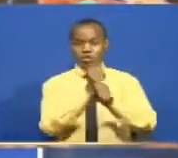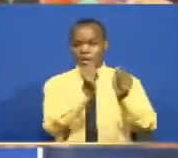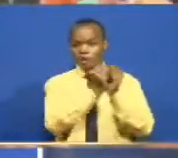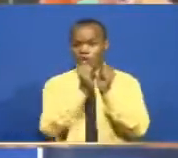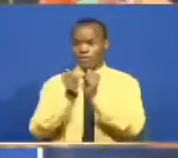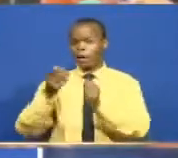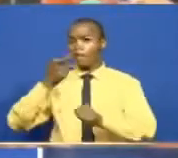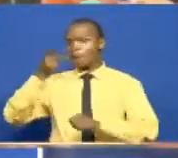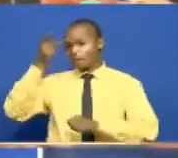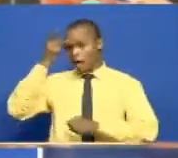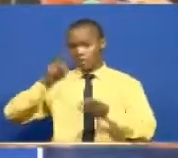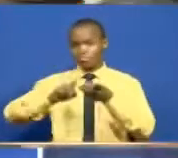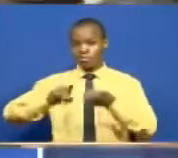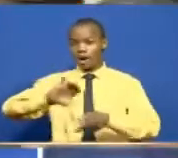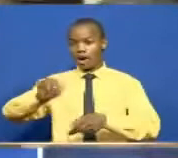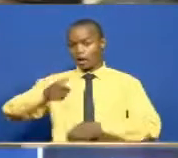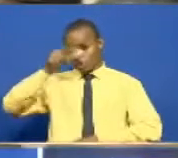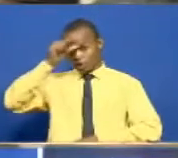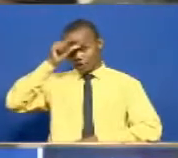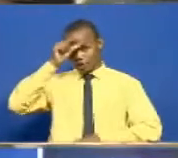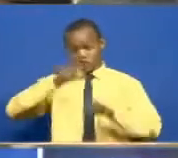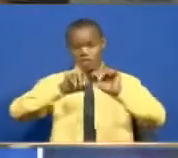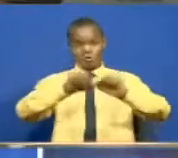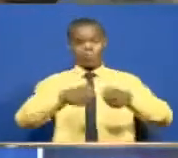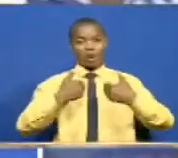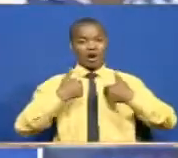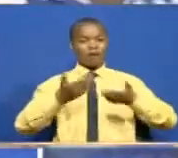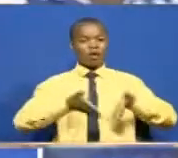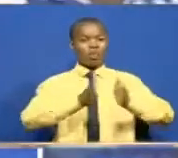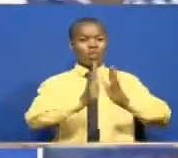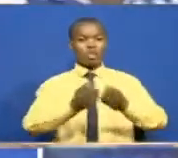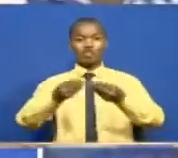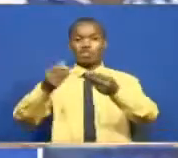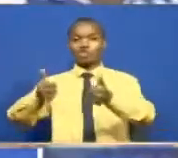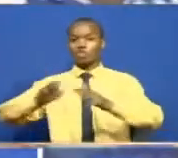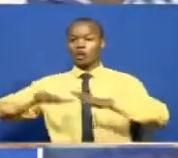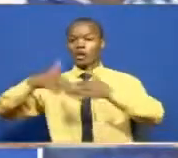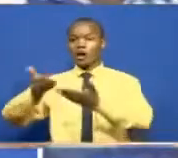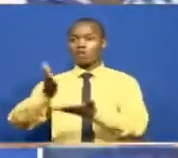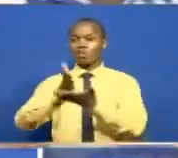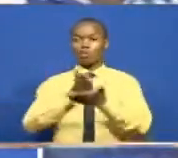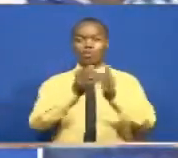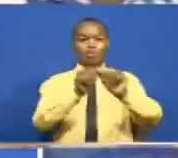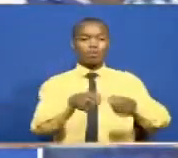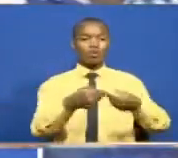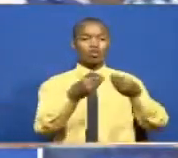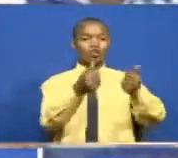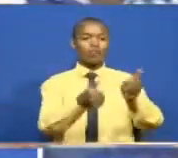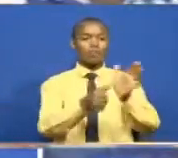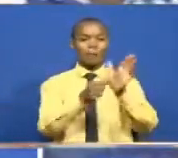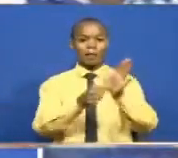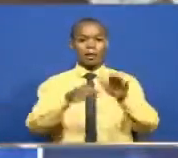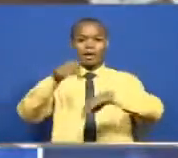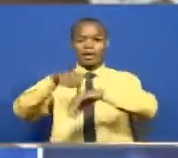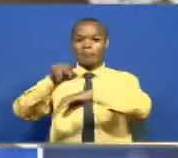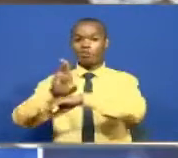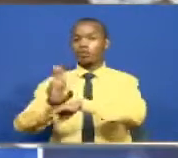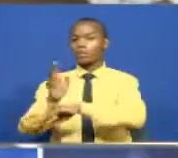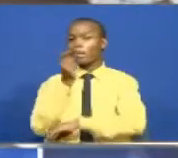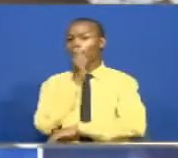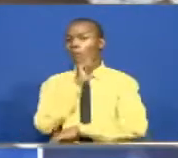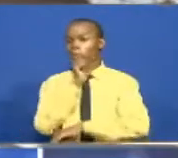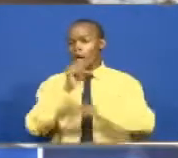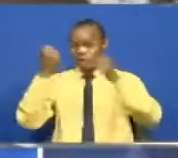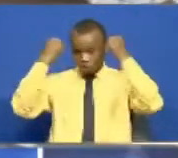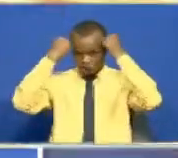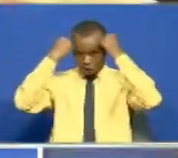the parents and the county government to come up with a mechanism on how to address the rampant consumption of miraa by